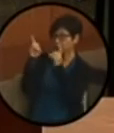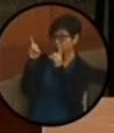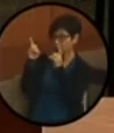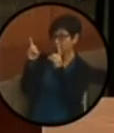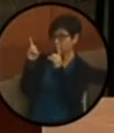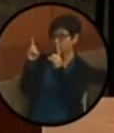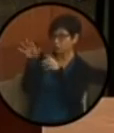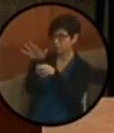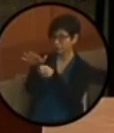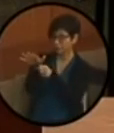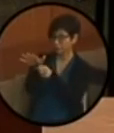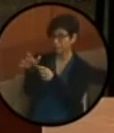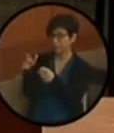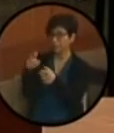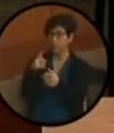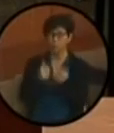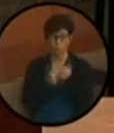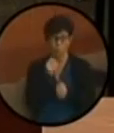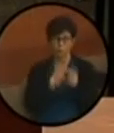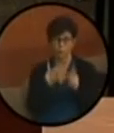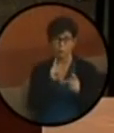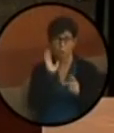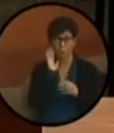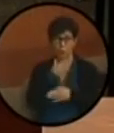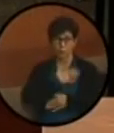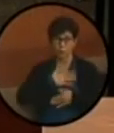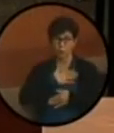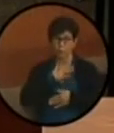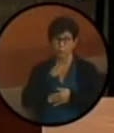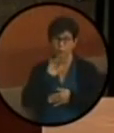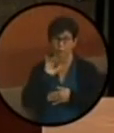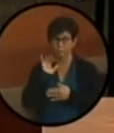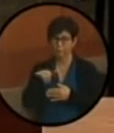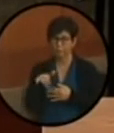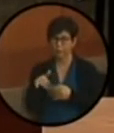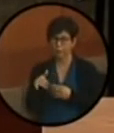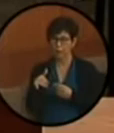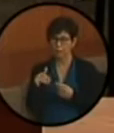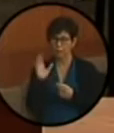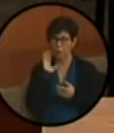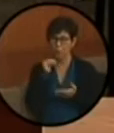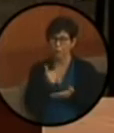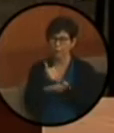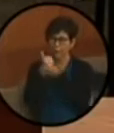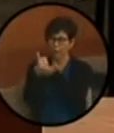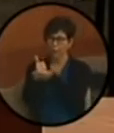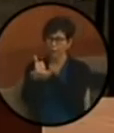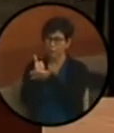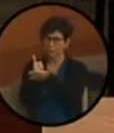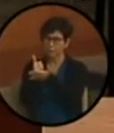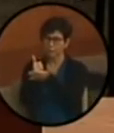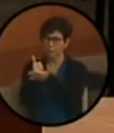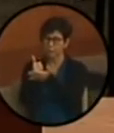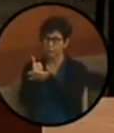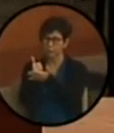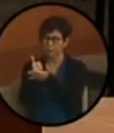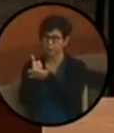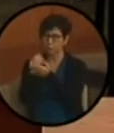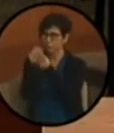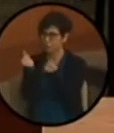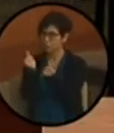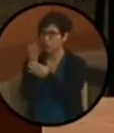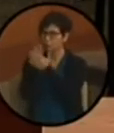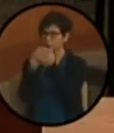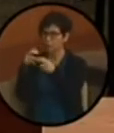really appreciate them being used in a way that would help combat the problem. And again, just agree with